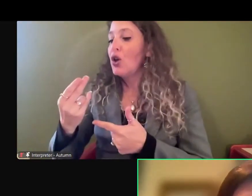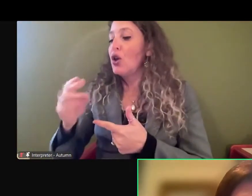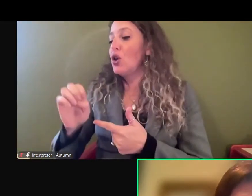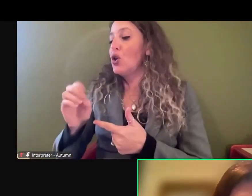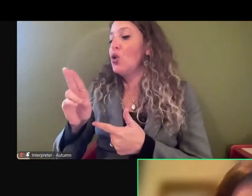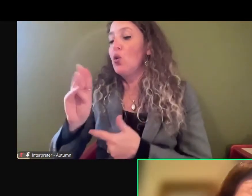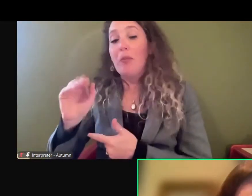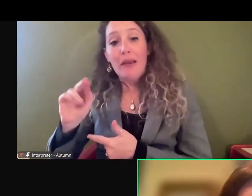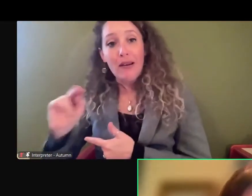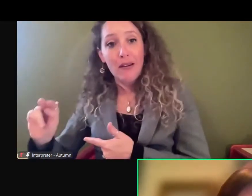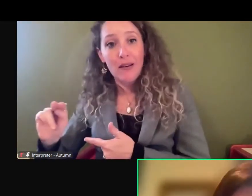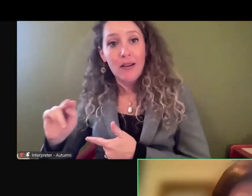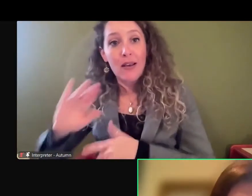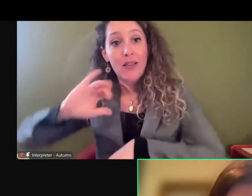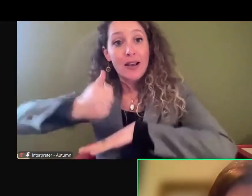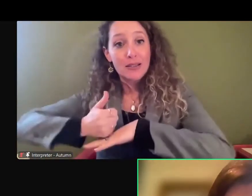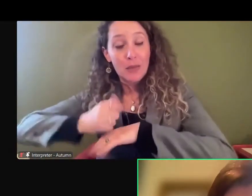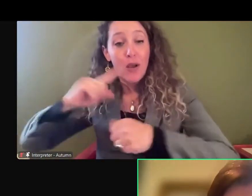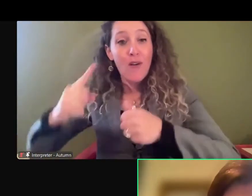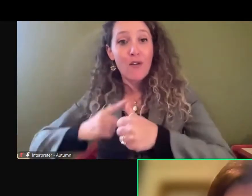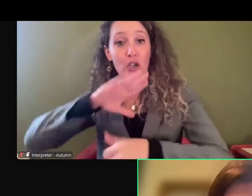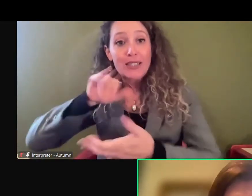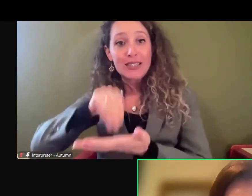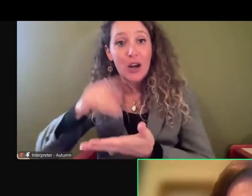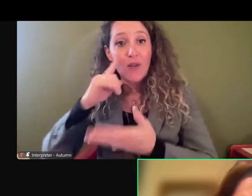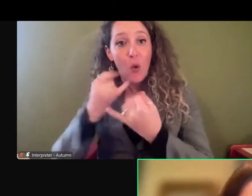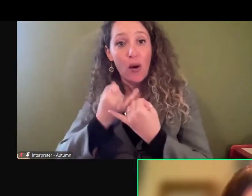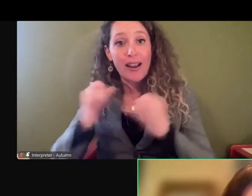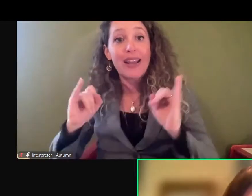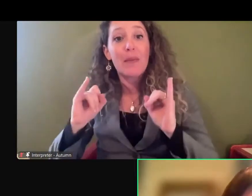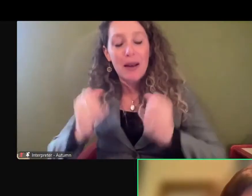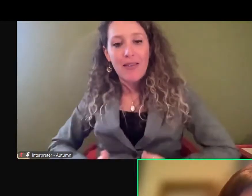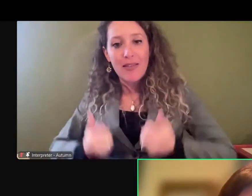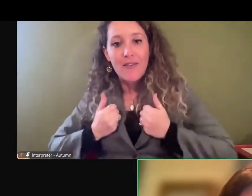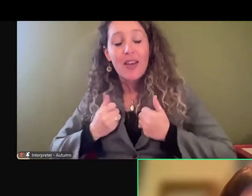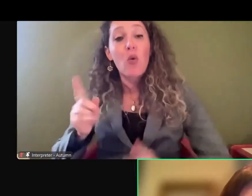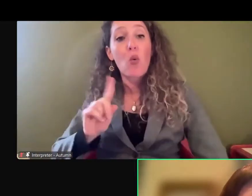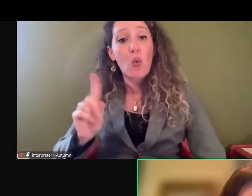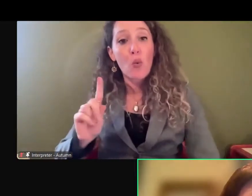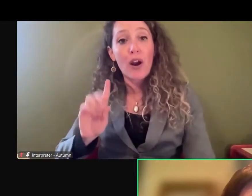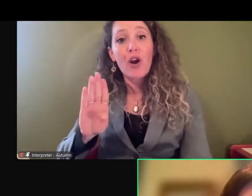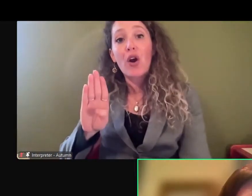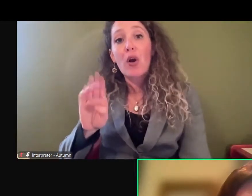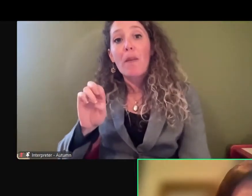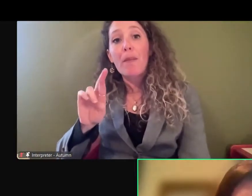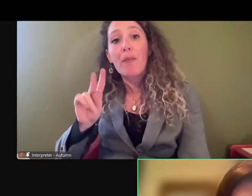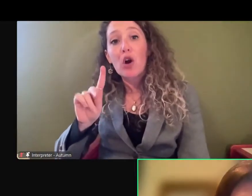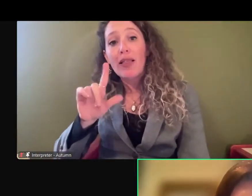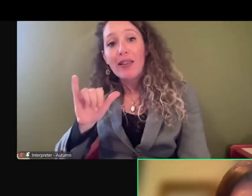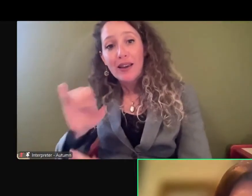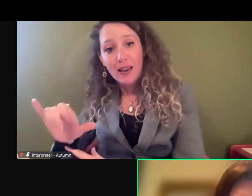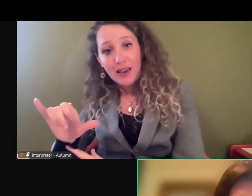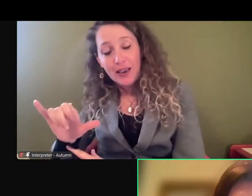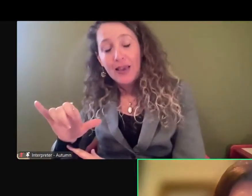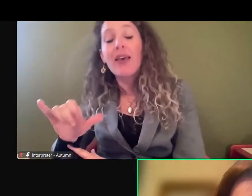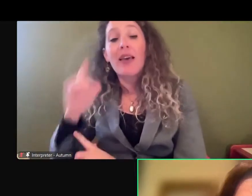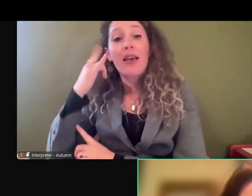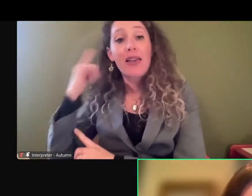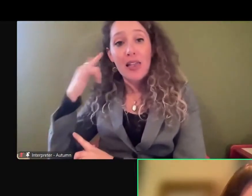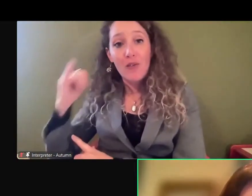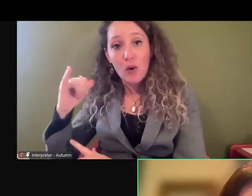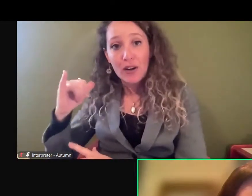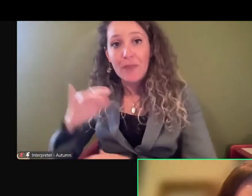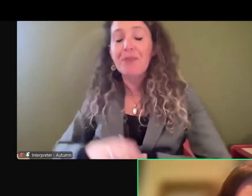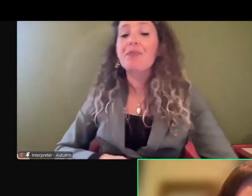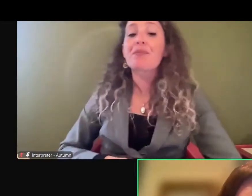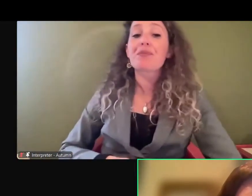started the first center for independent living in Berkeley, California. And so DREDF grew